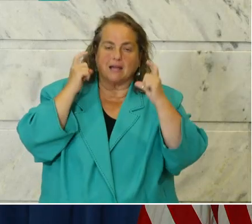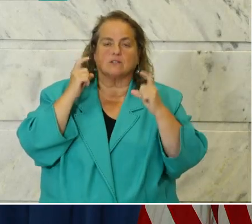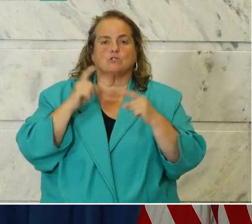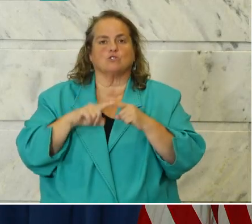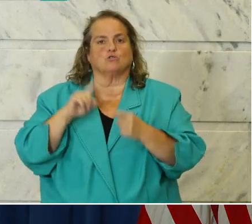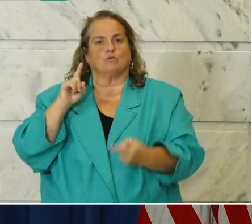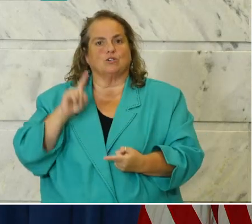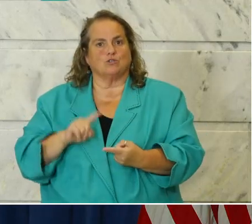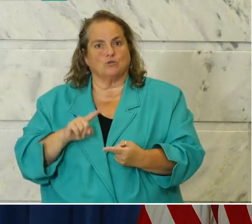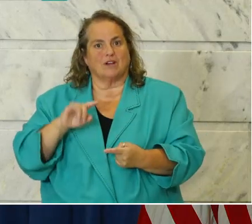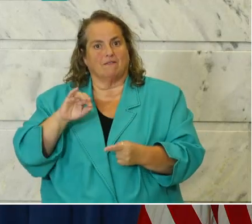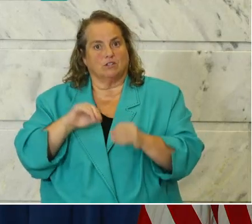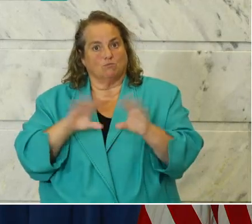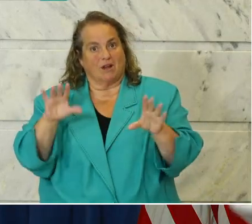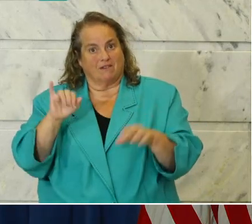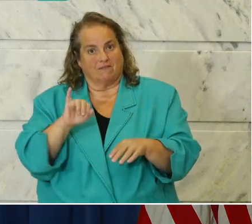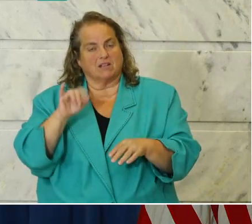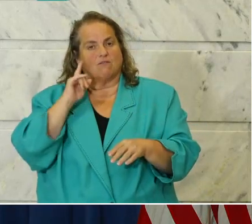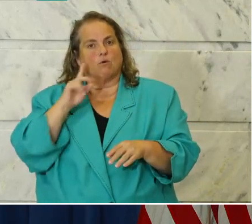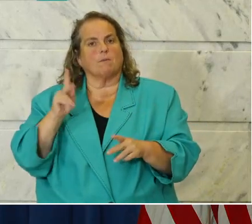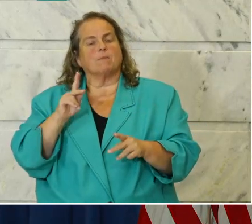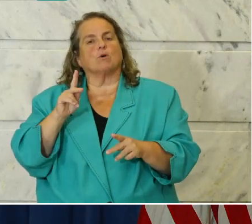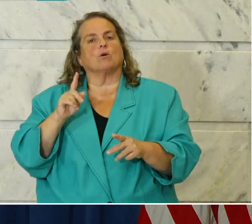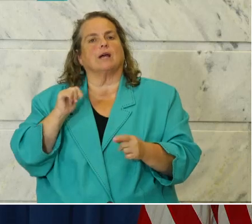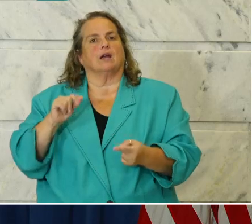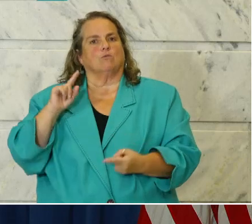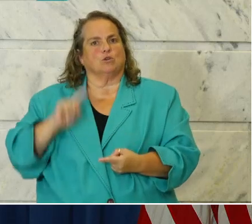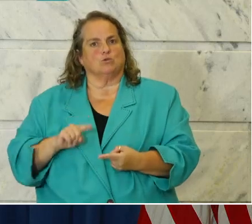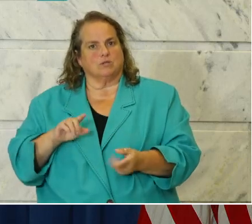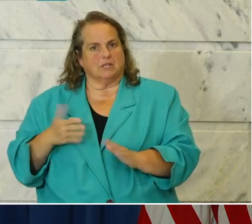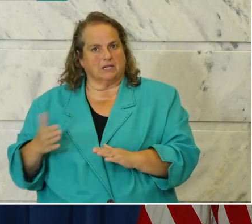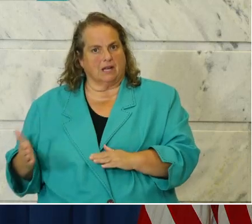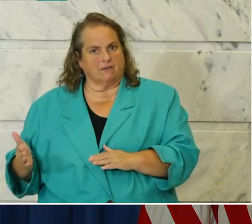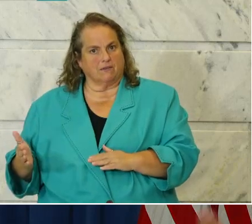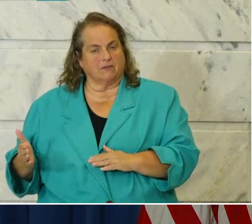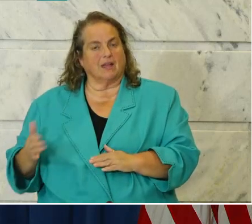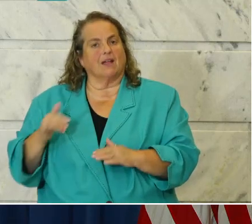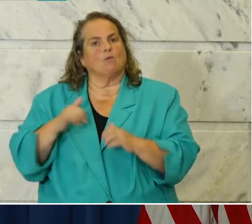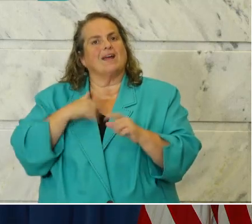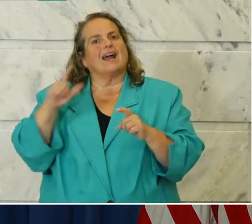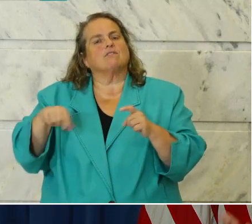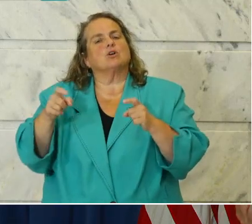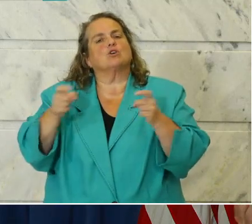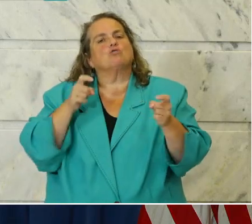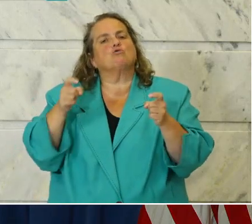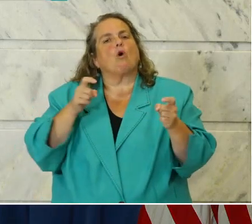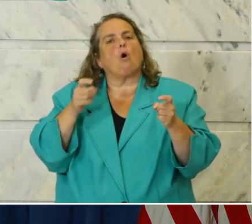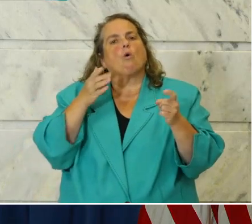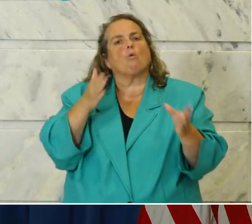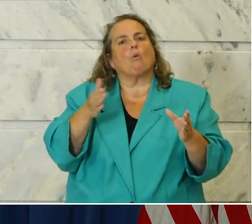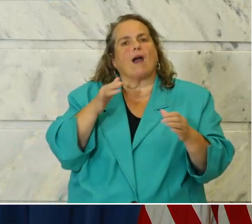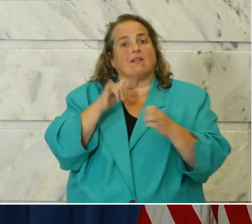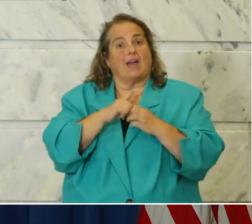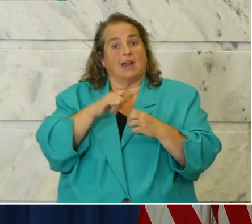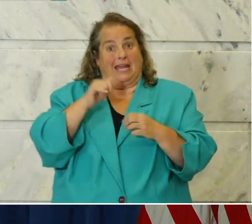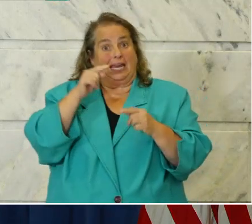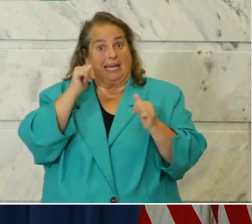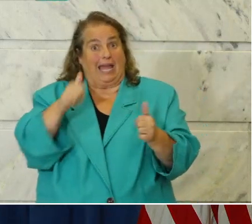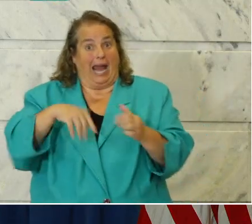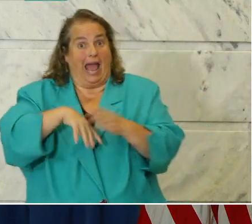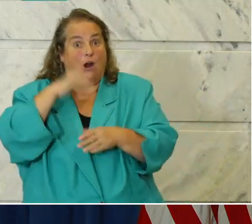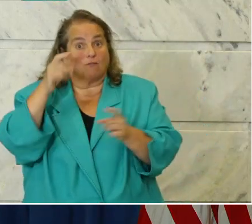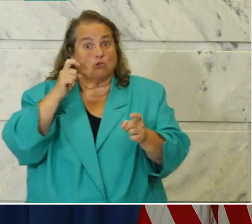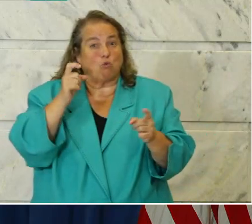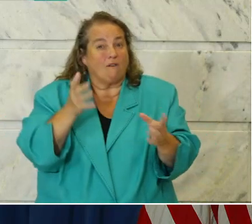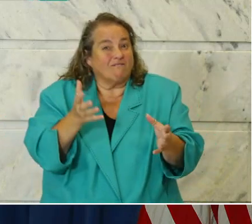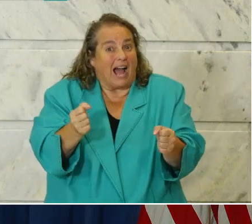the spread of this infection in an unmitigated, uncontrolled manner, which cascades out of control alarmingly quickly and creates